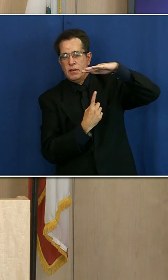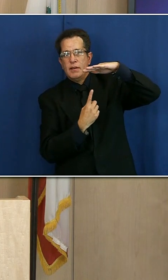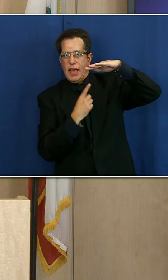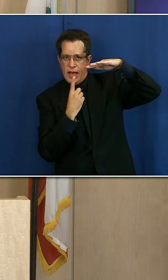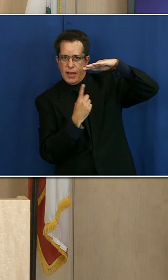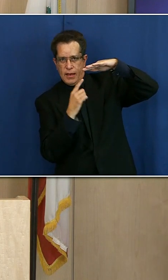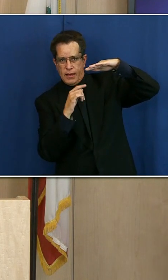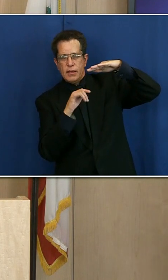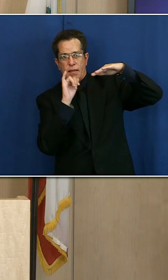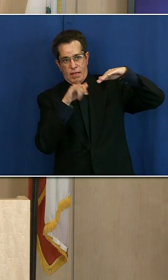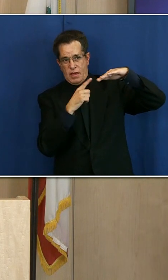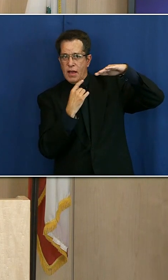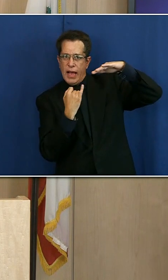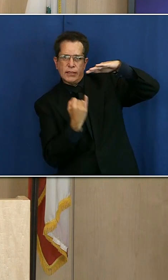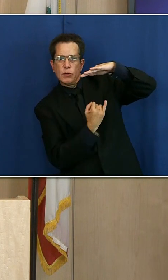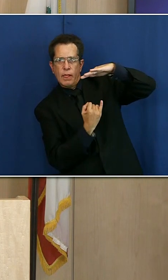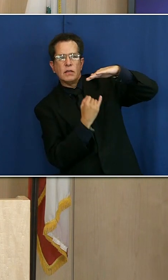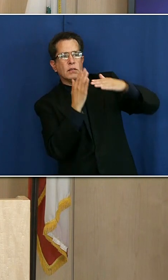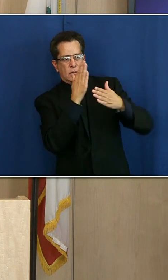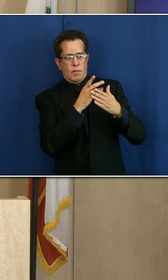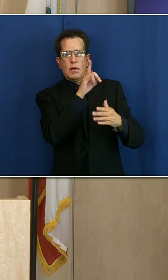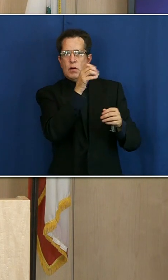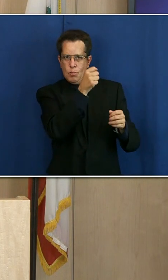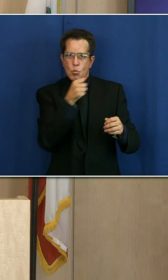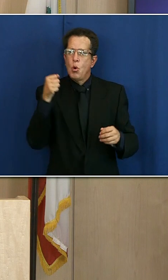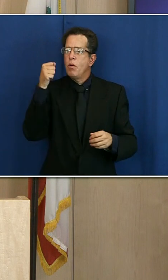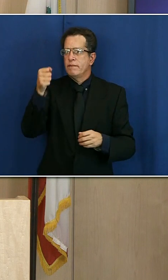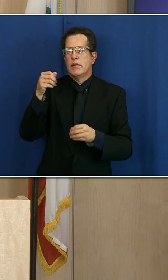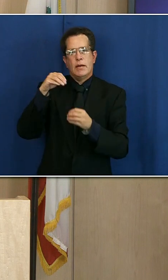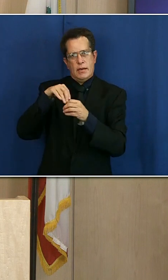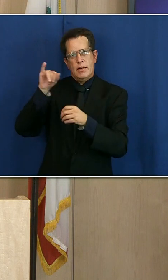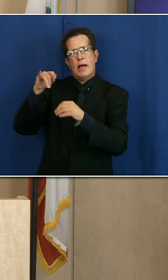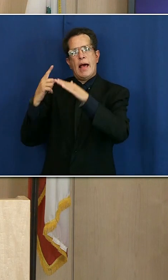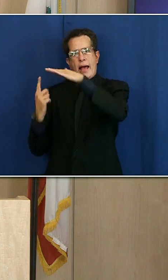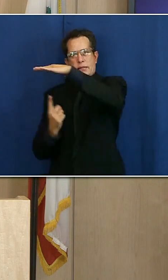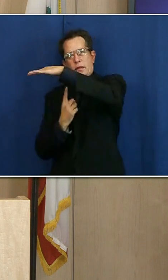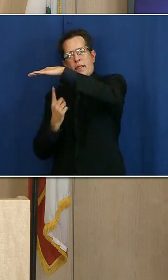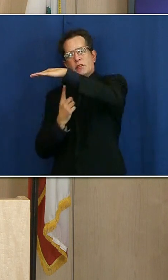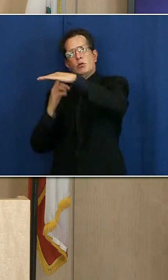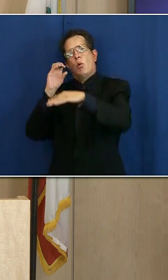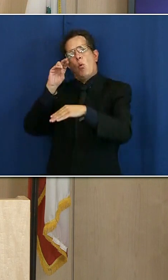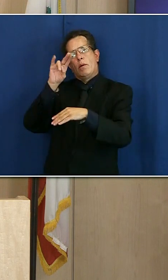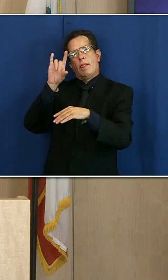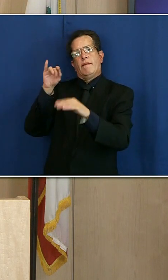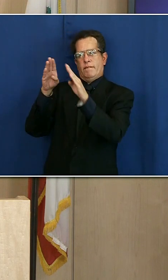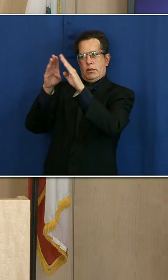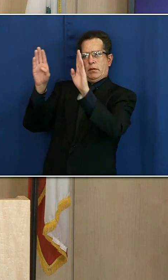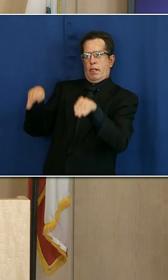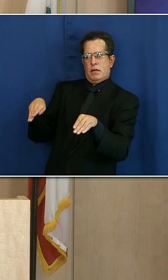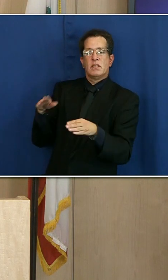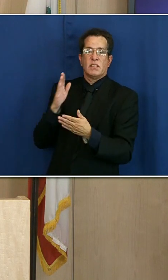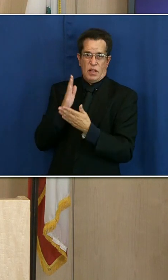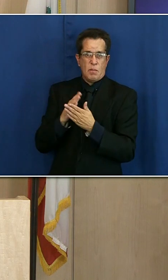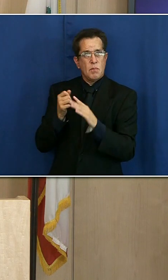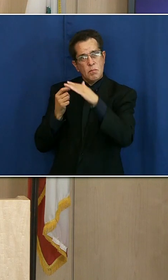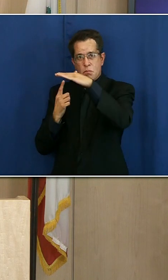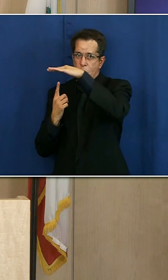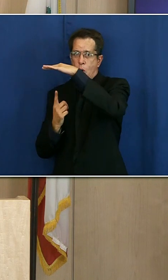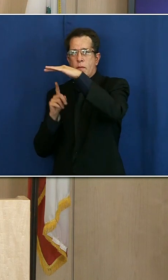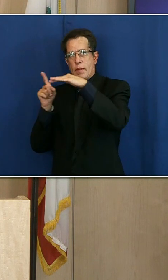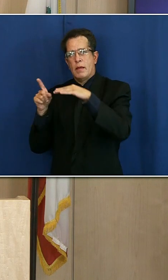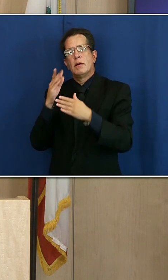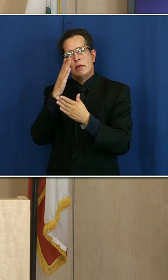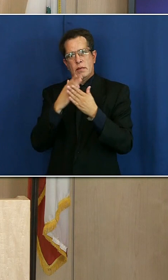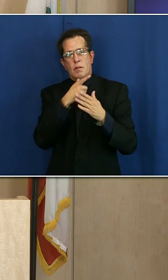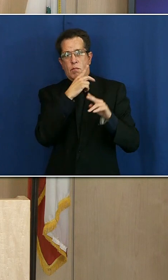are the ones who have moved locations and are in the isolation-only facilities. The quarantine students are remaining